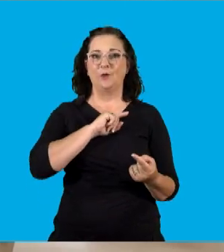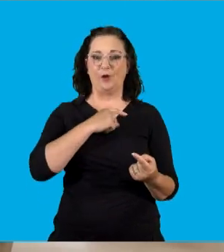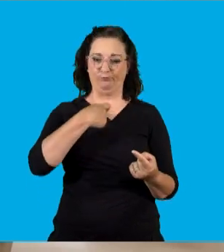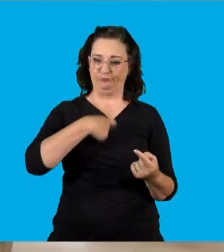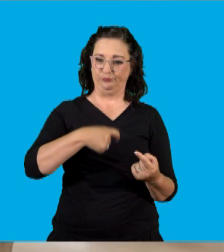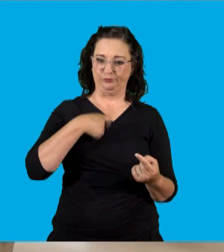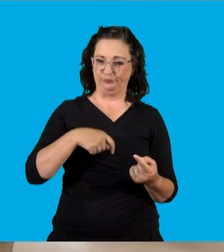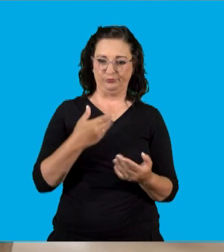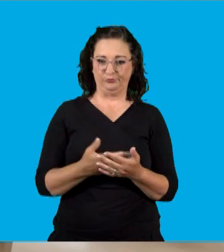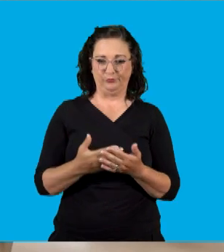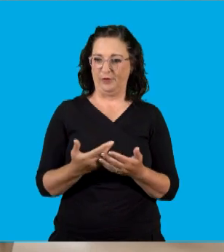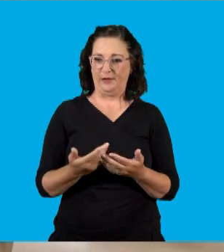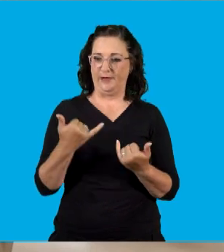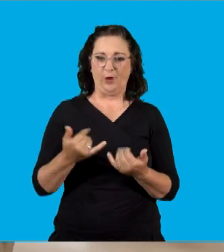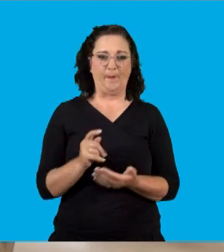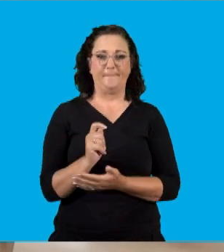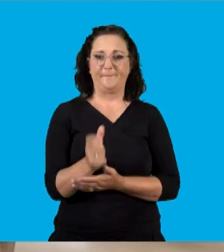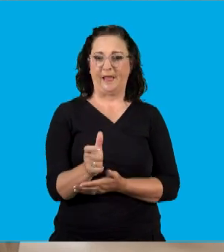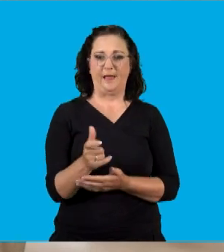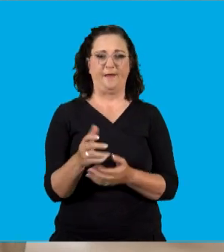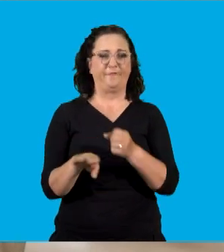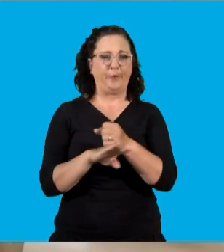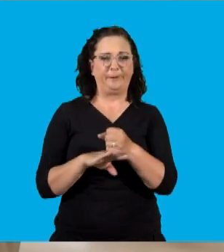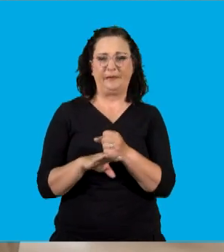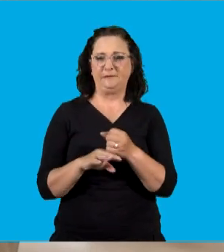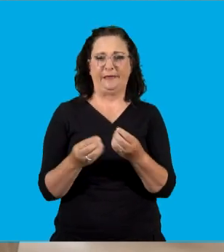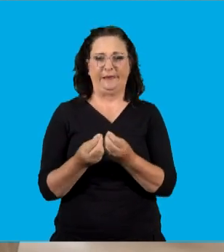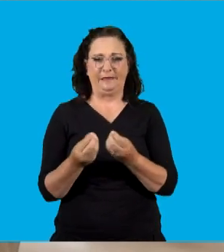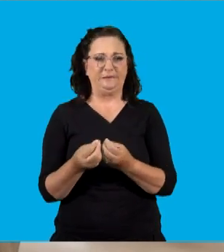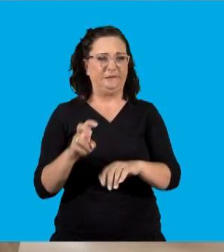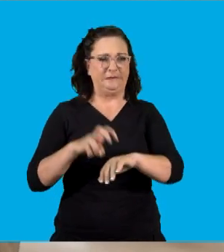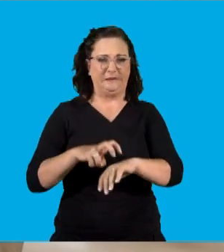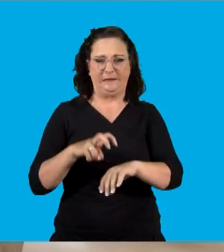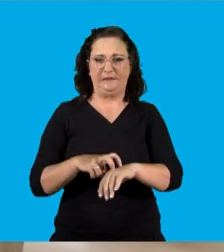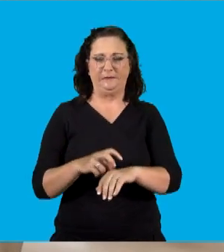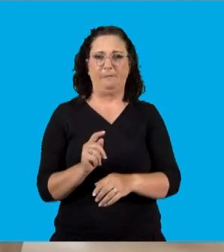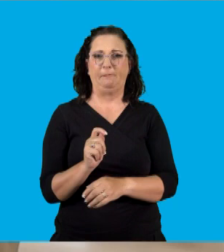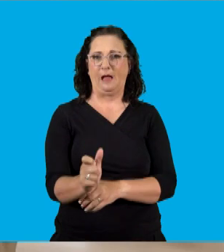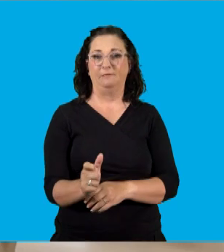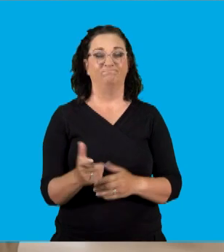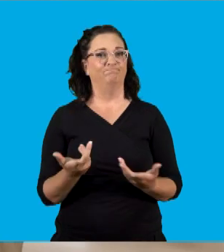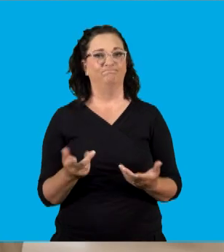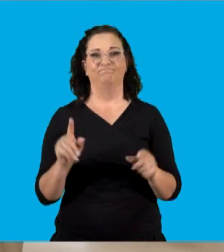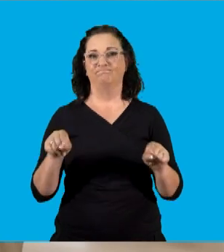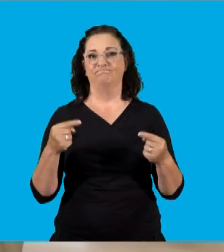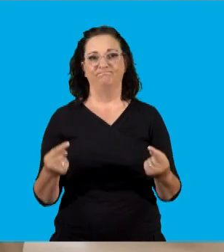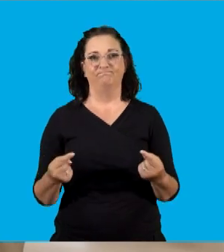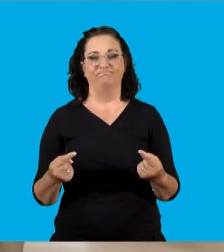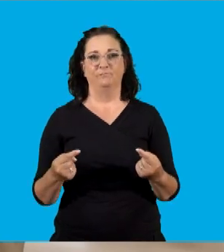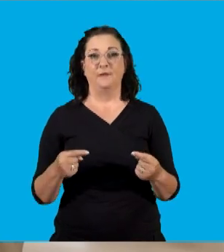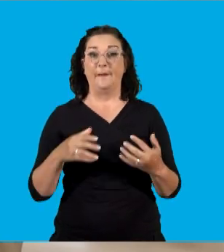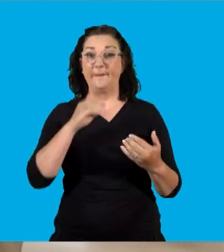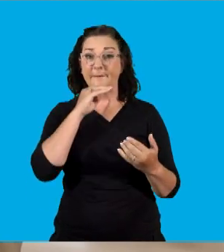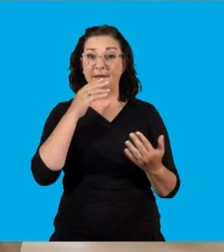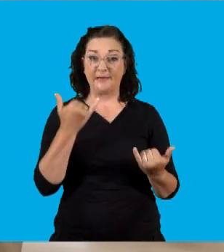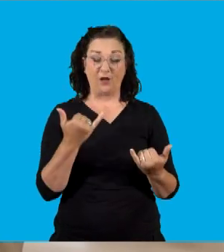person. So if you can't afford your basic needs, or if you can't cater for your basic needs, then it simply means that you won't be able